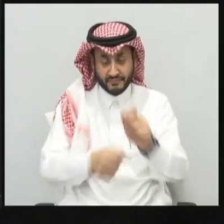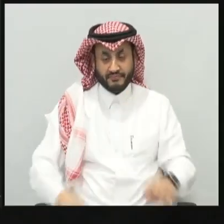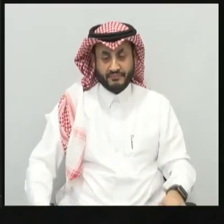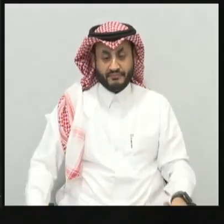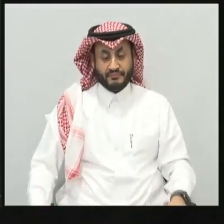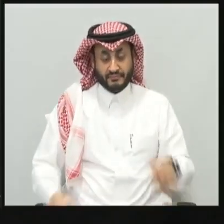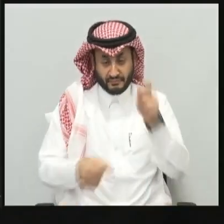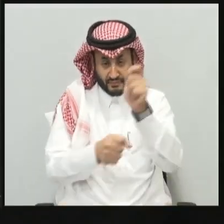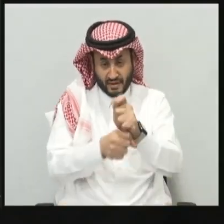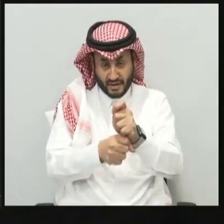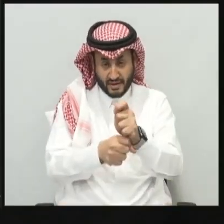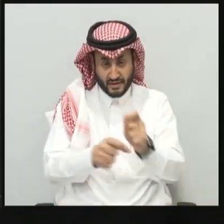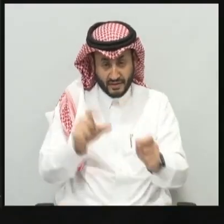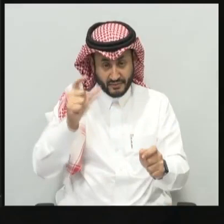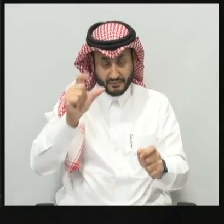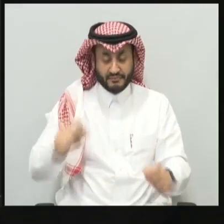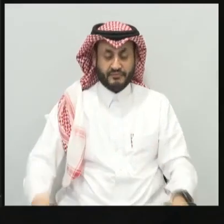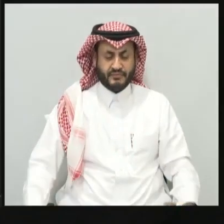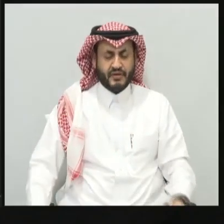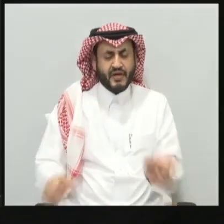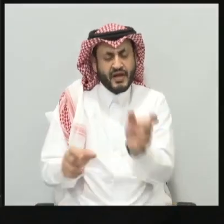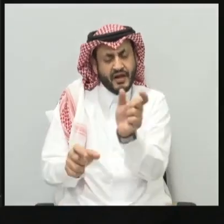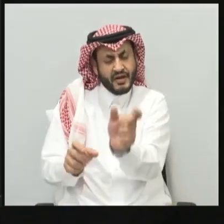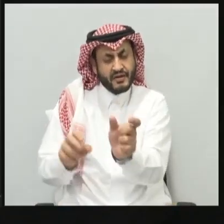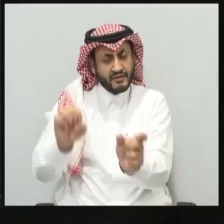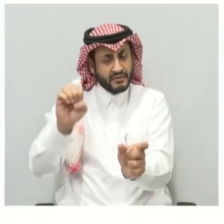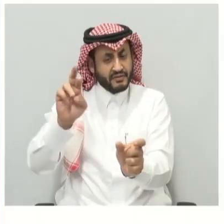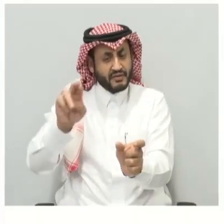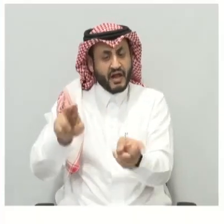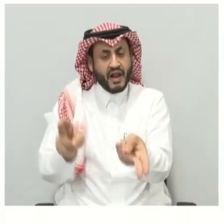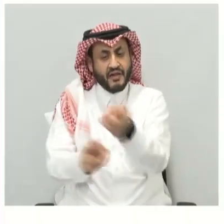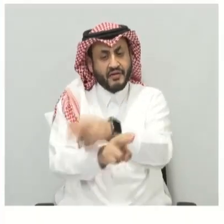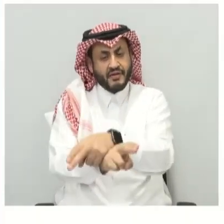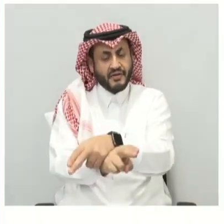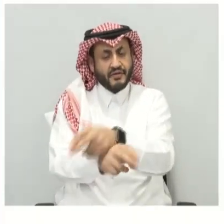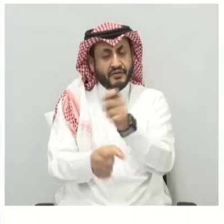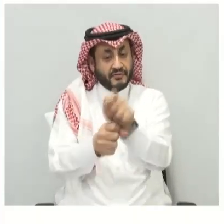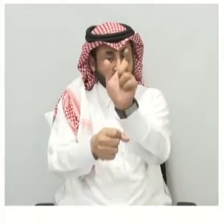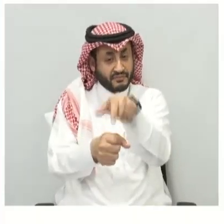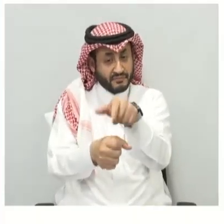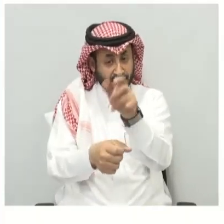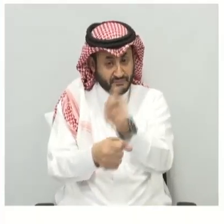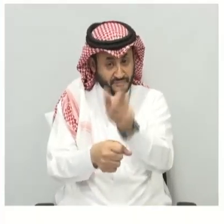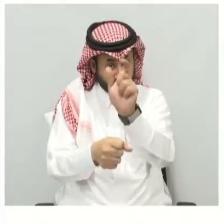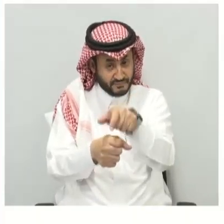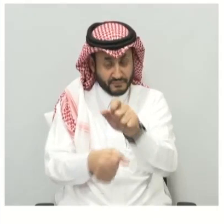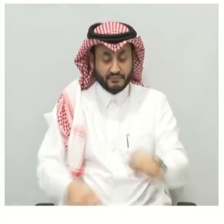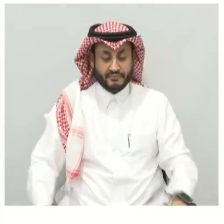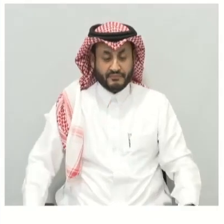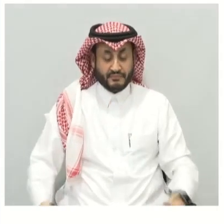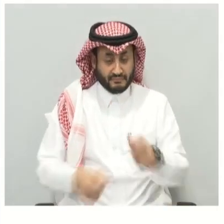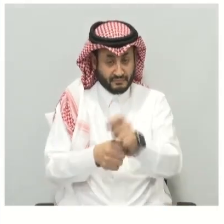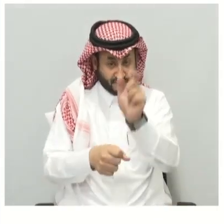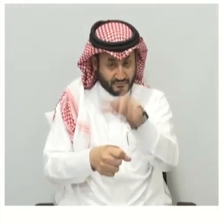I teach English. But if we add to the verb ER, this become a job.